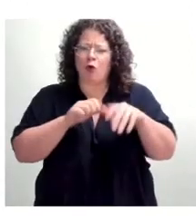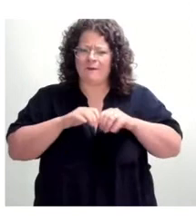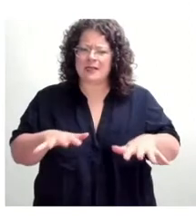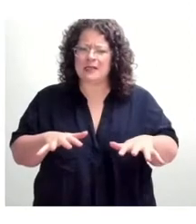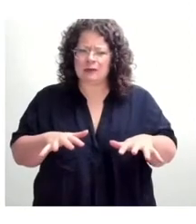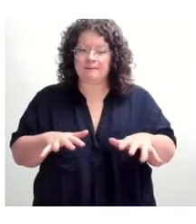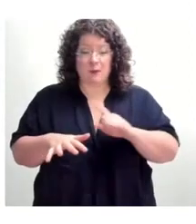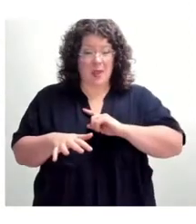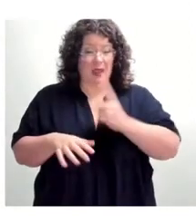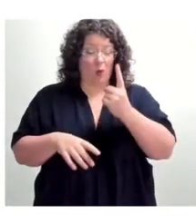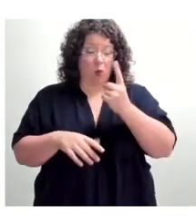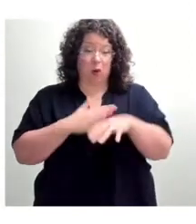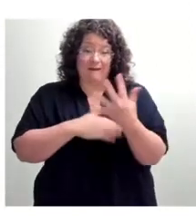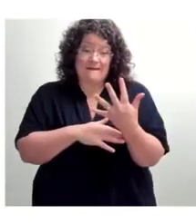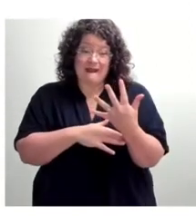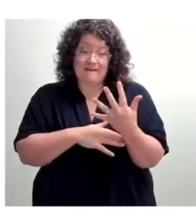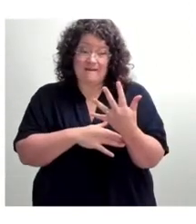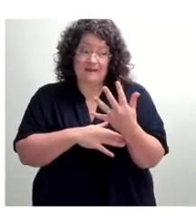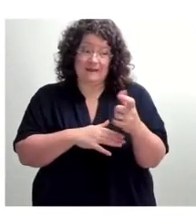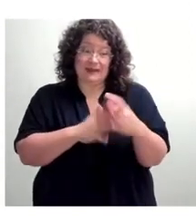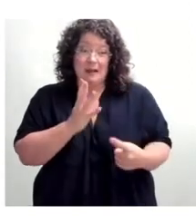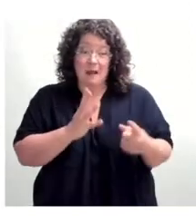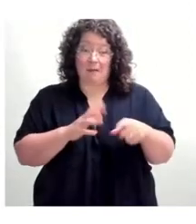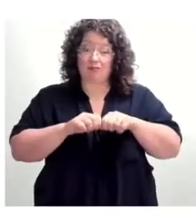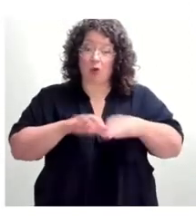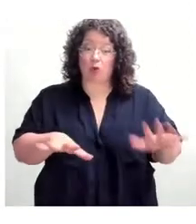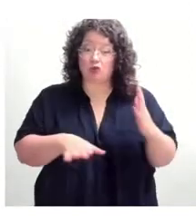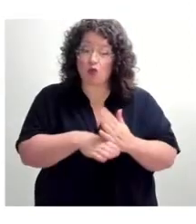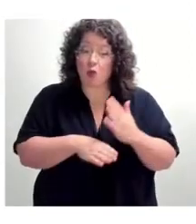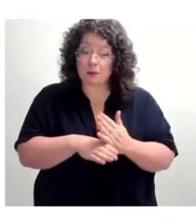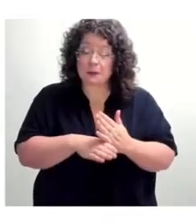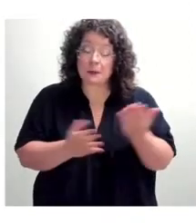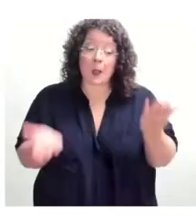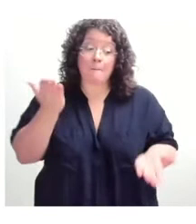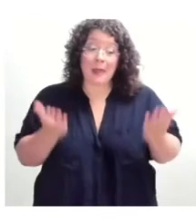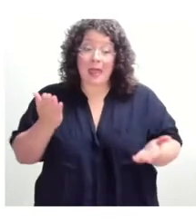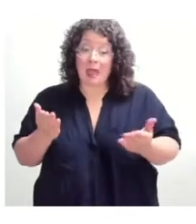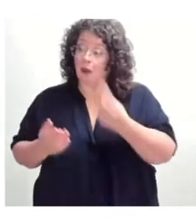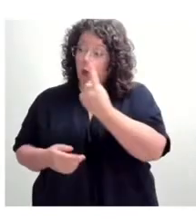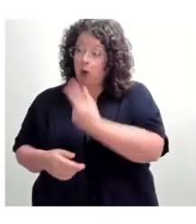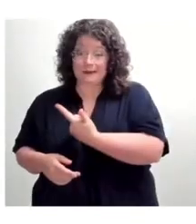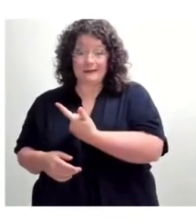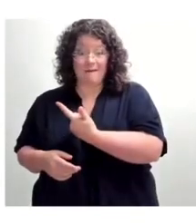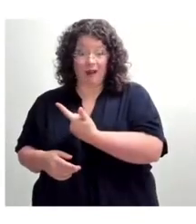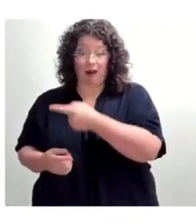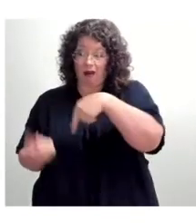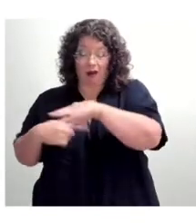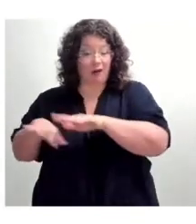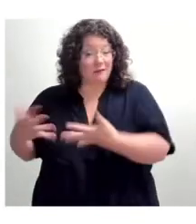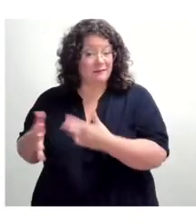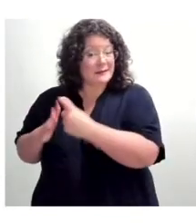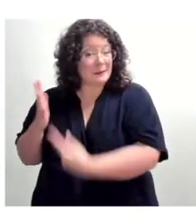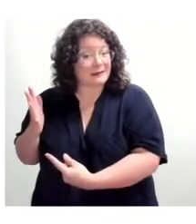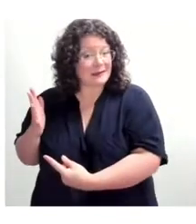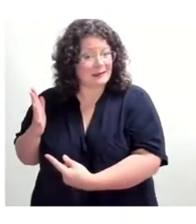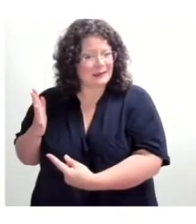We have a disability answer desk, and we've seen call volumes increase 200% since the pandemic began. So I